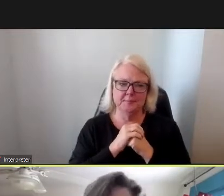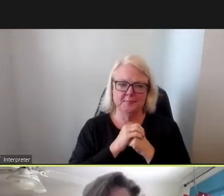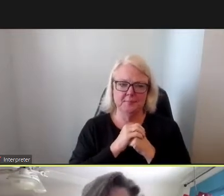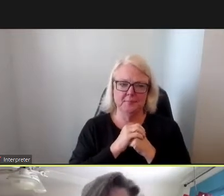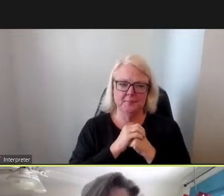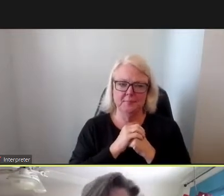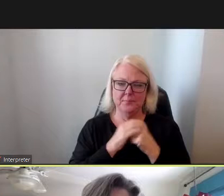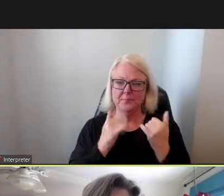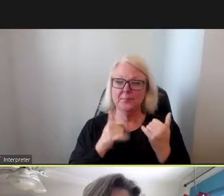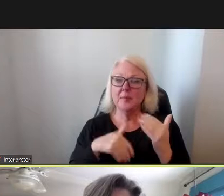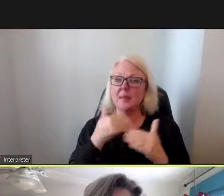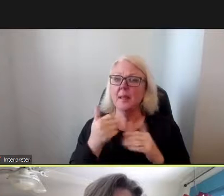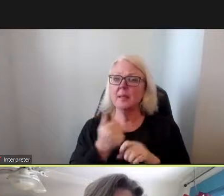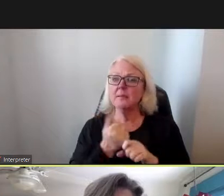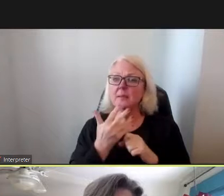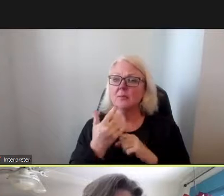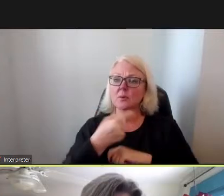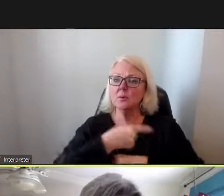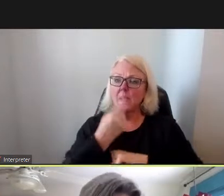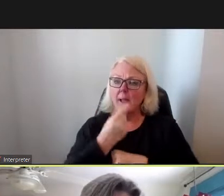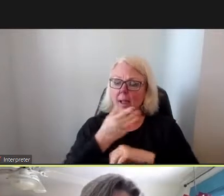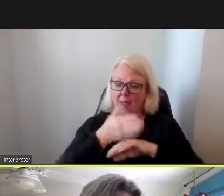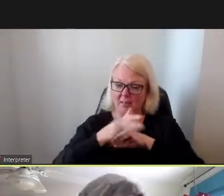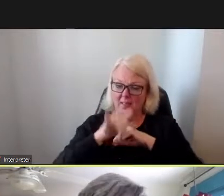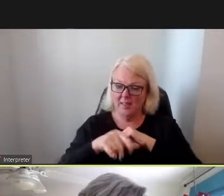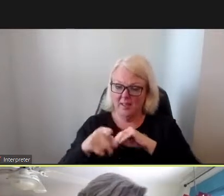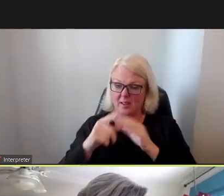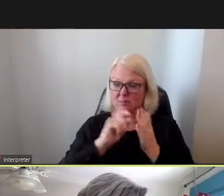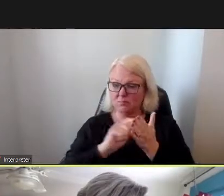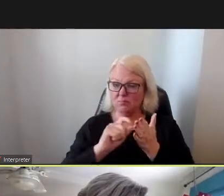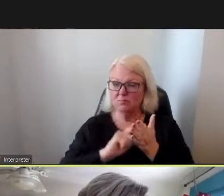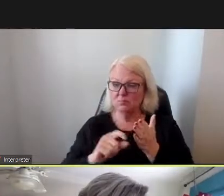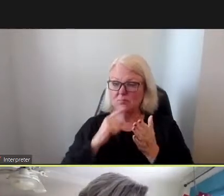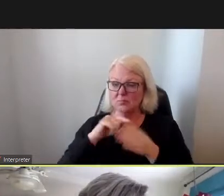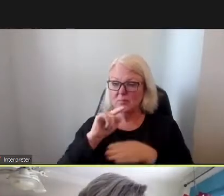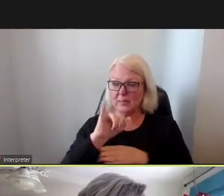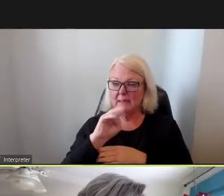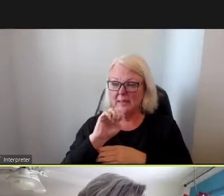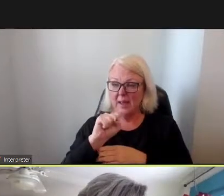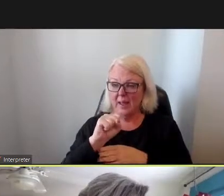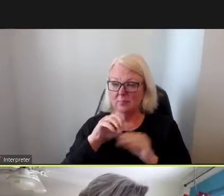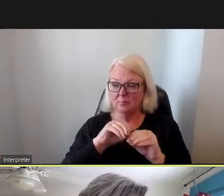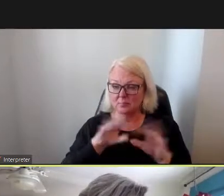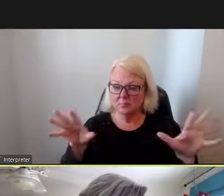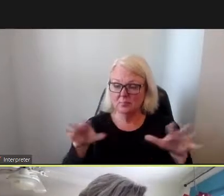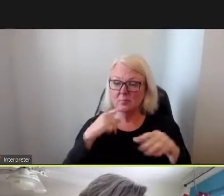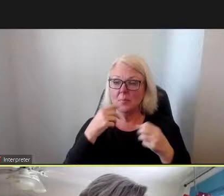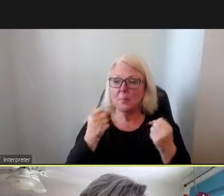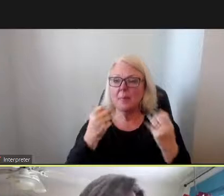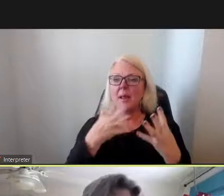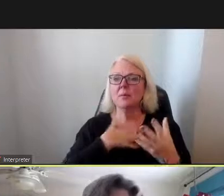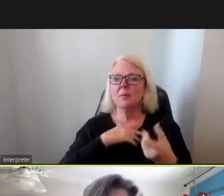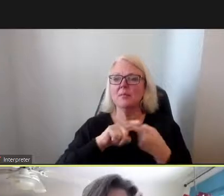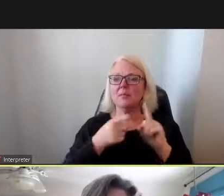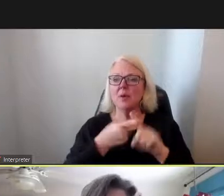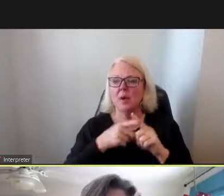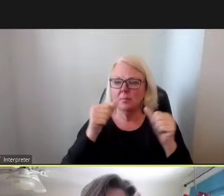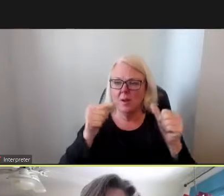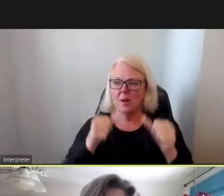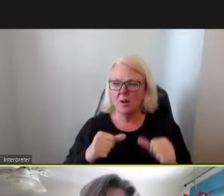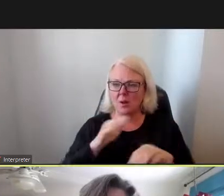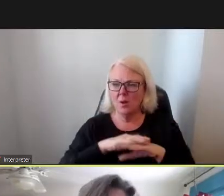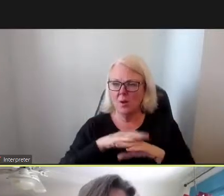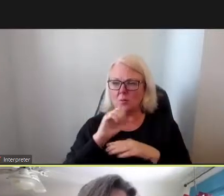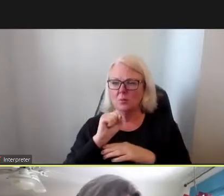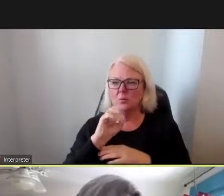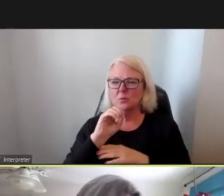Now, over the next several days, after this article in the Times came out, dozens of my friends posted on social media